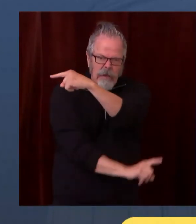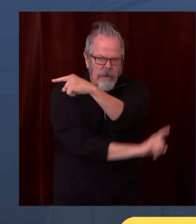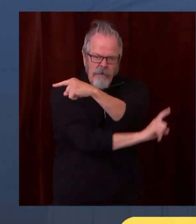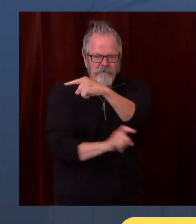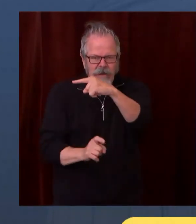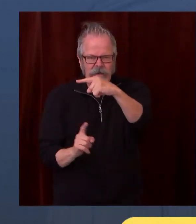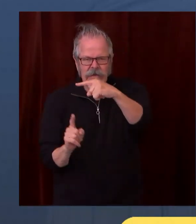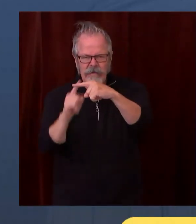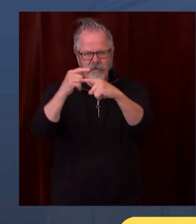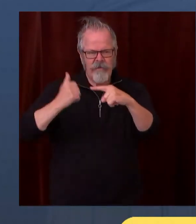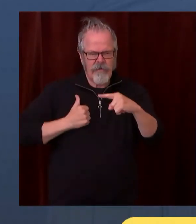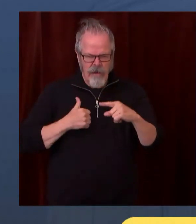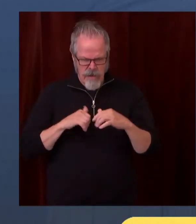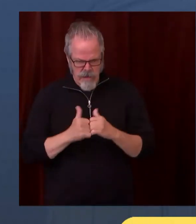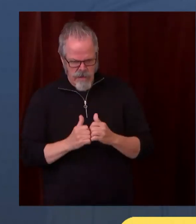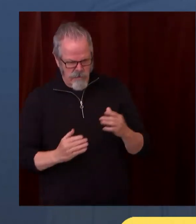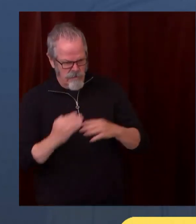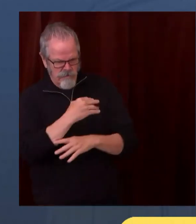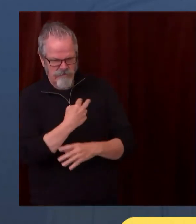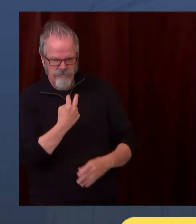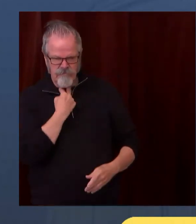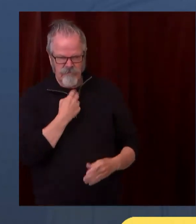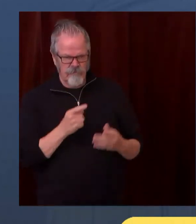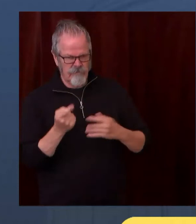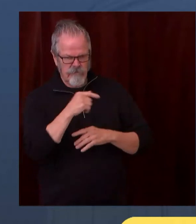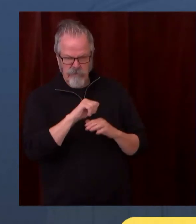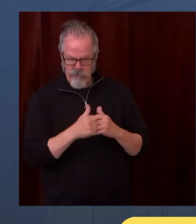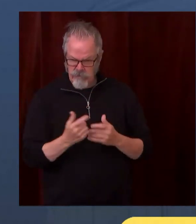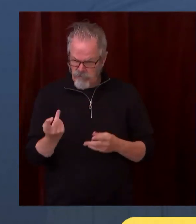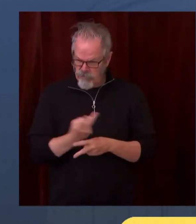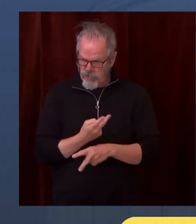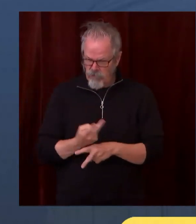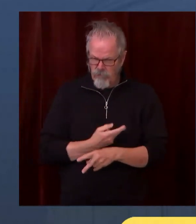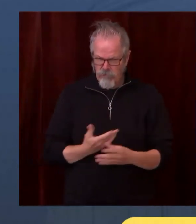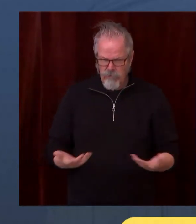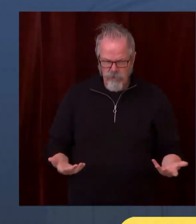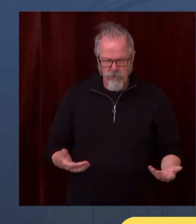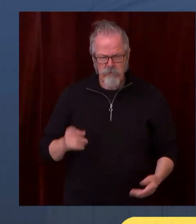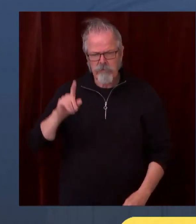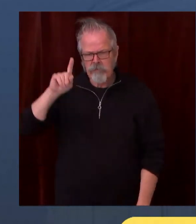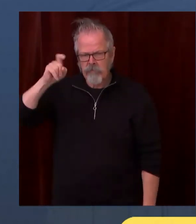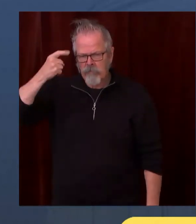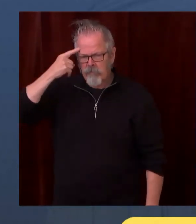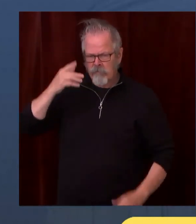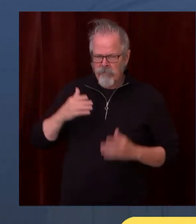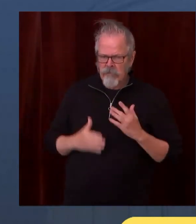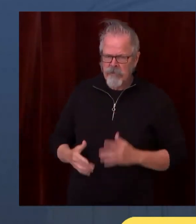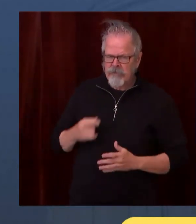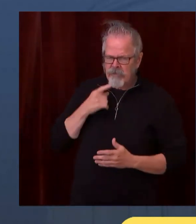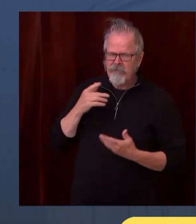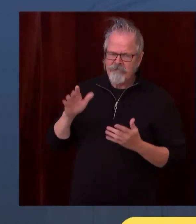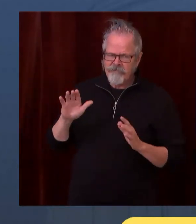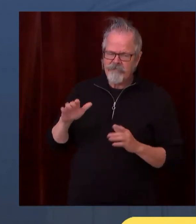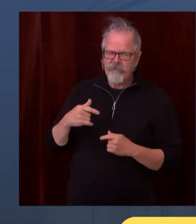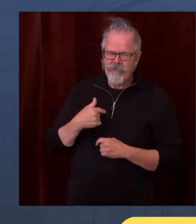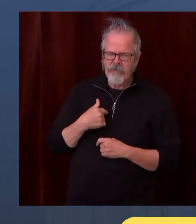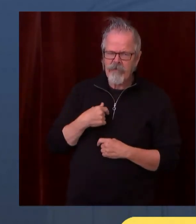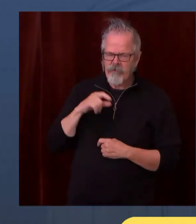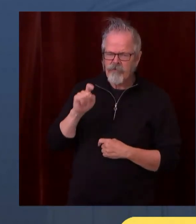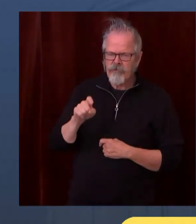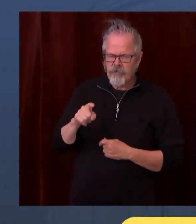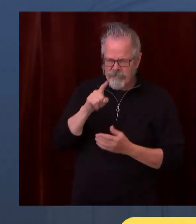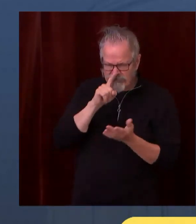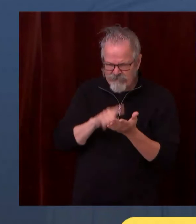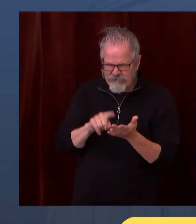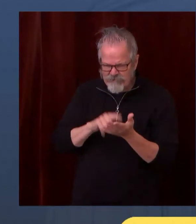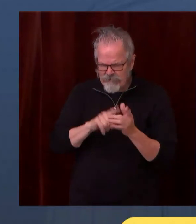border, largely on this. So you raise something that I should look into, and I will ask them if they have any creative ideas.